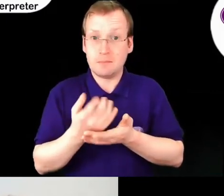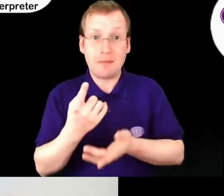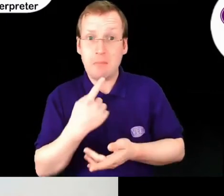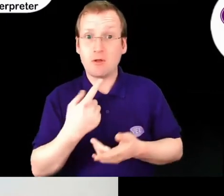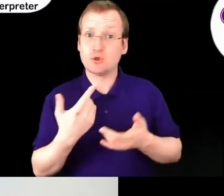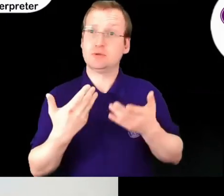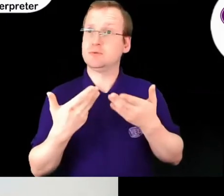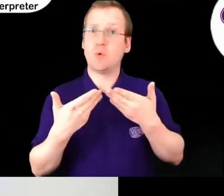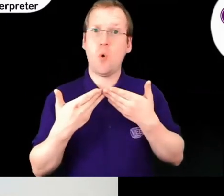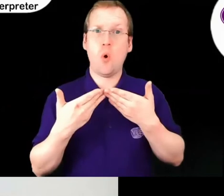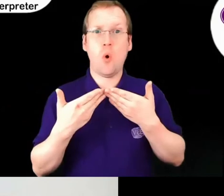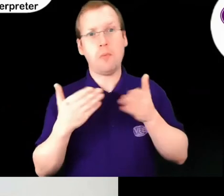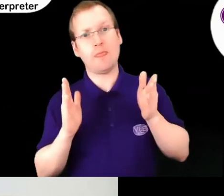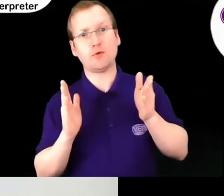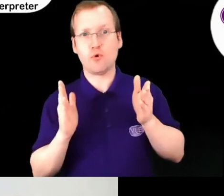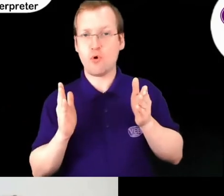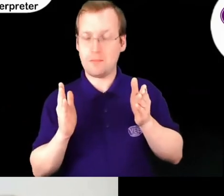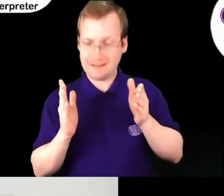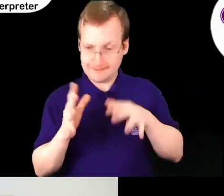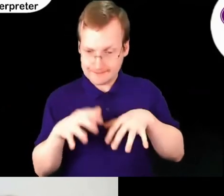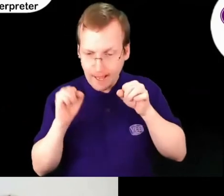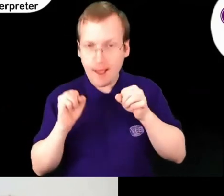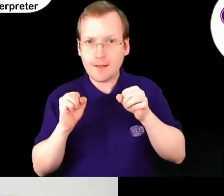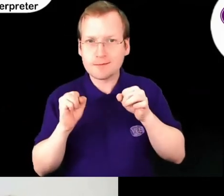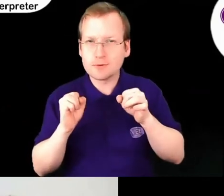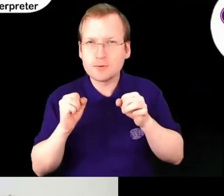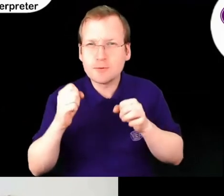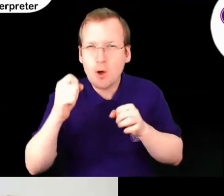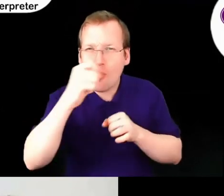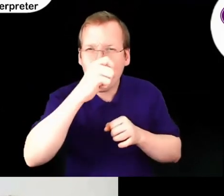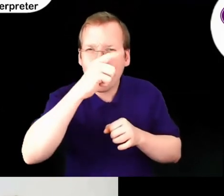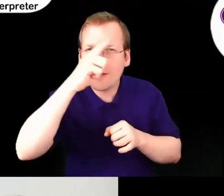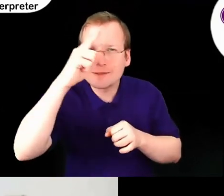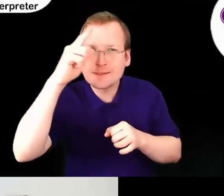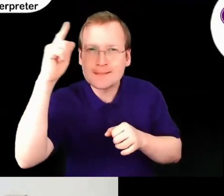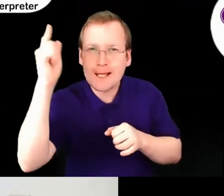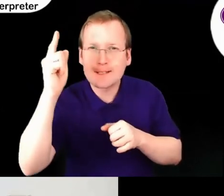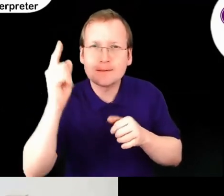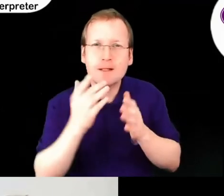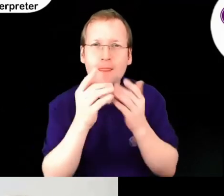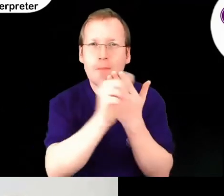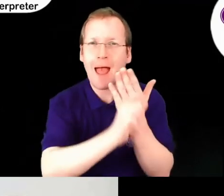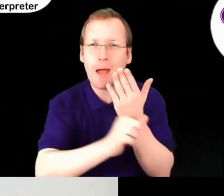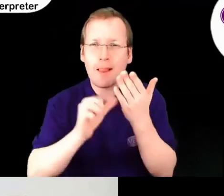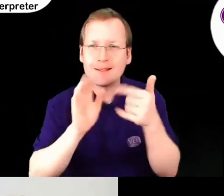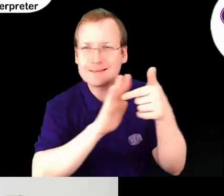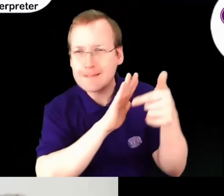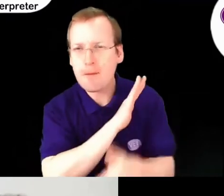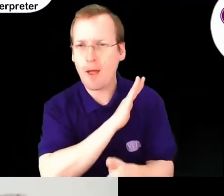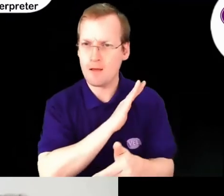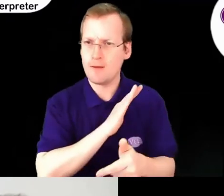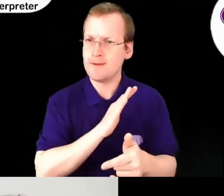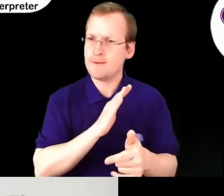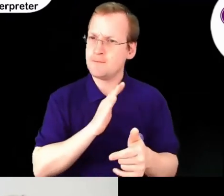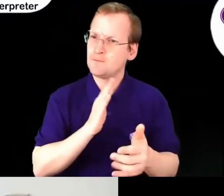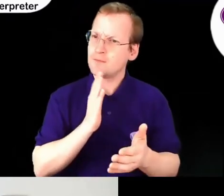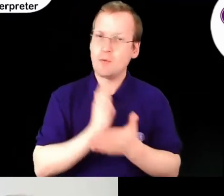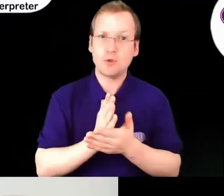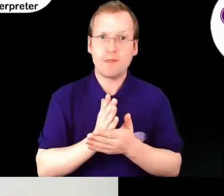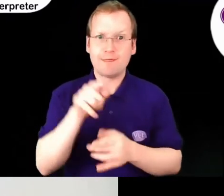door to a deeper understanding of the Bible. And I might think, oh, that is so good. We should have that in a